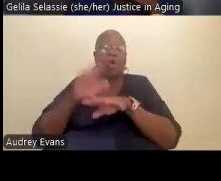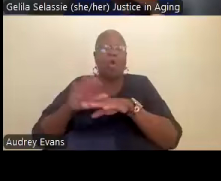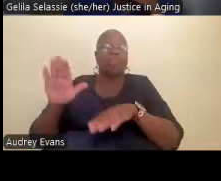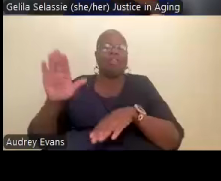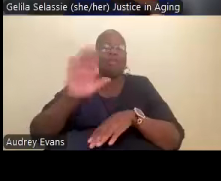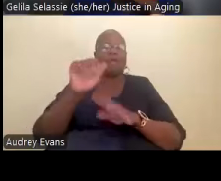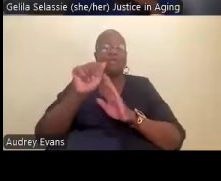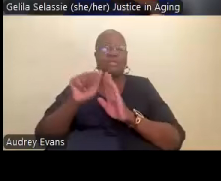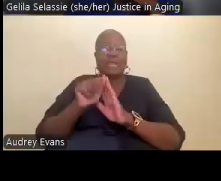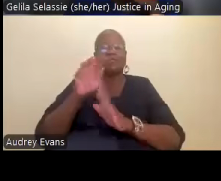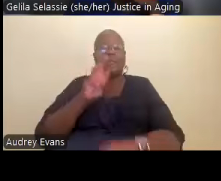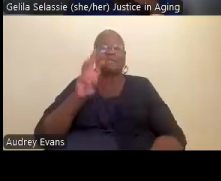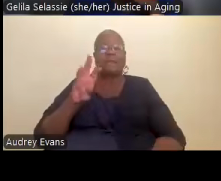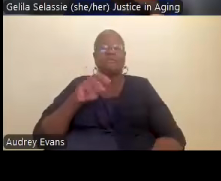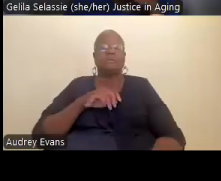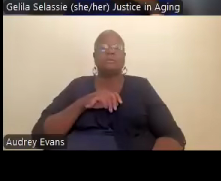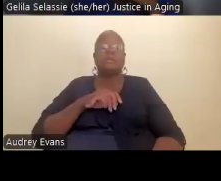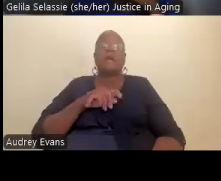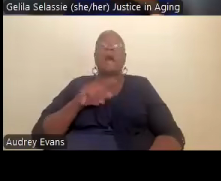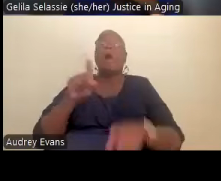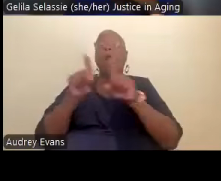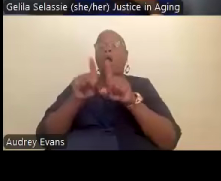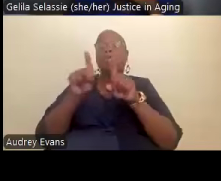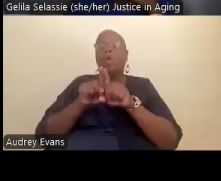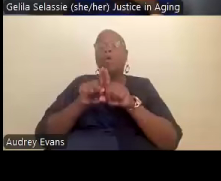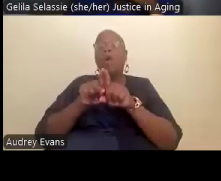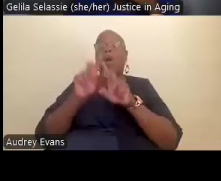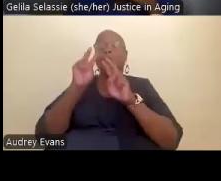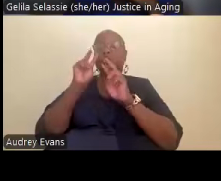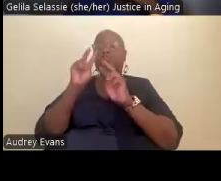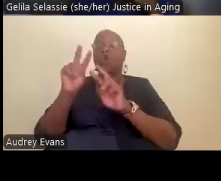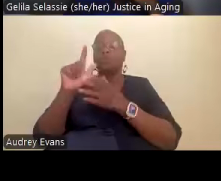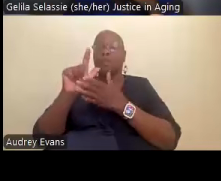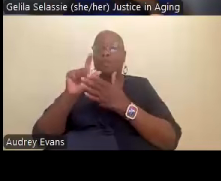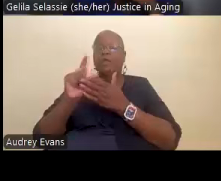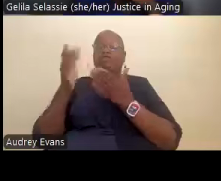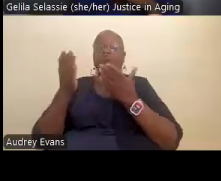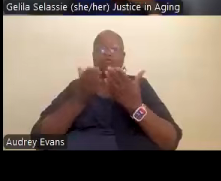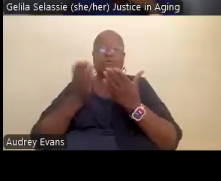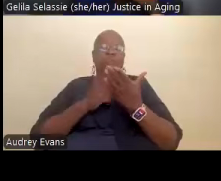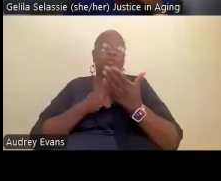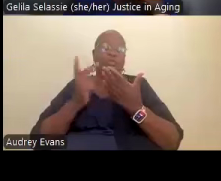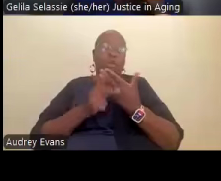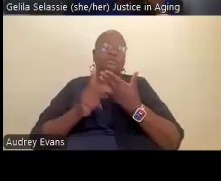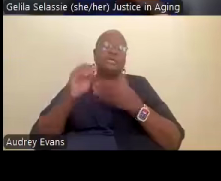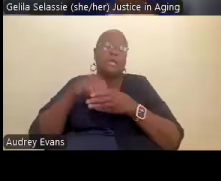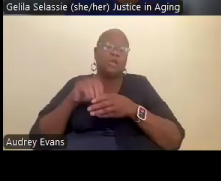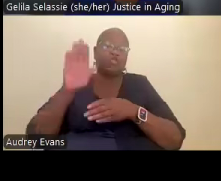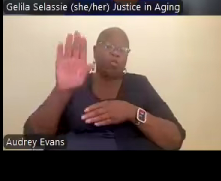state websites. I would also turn to legal services programs in your